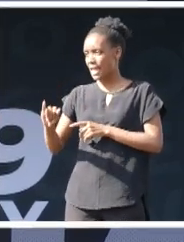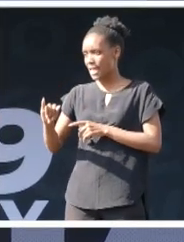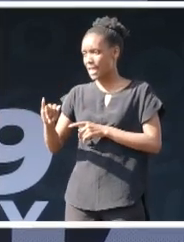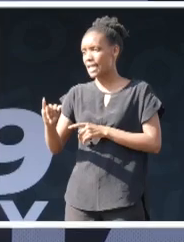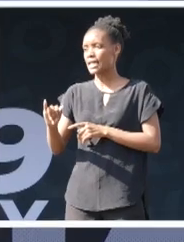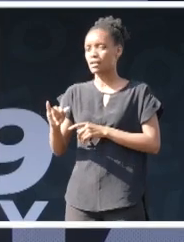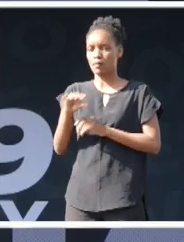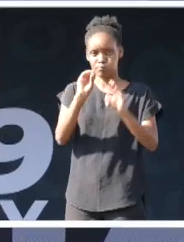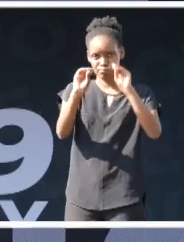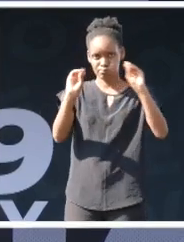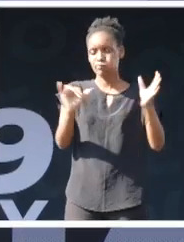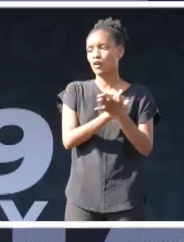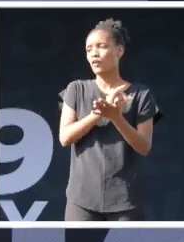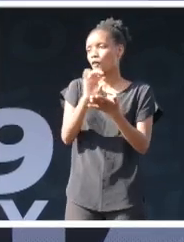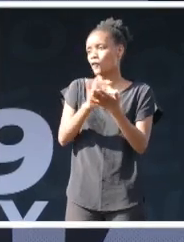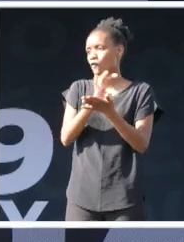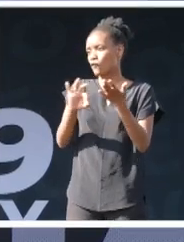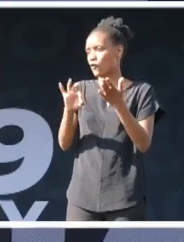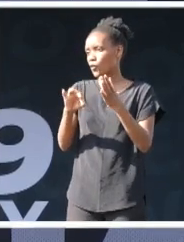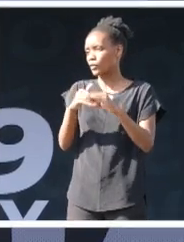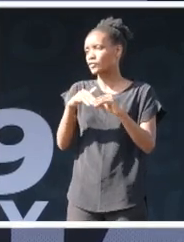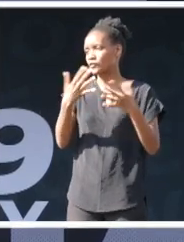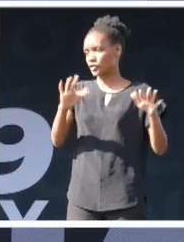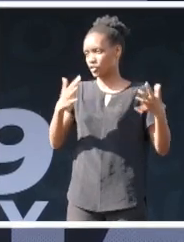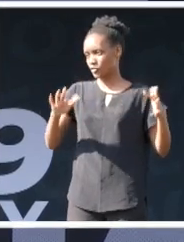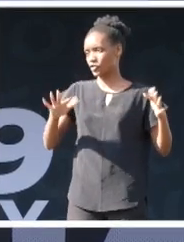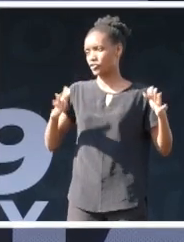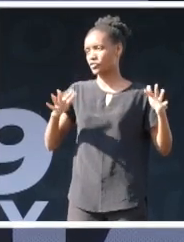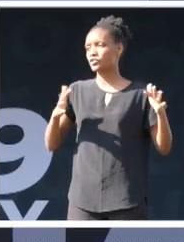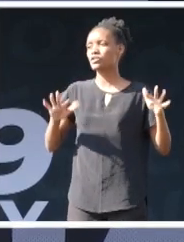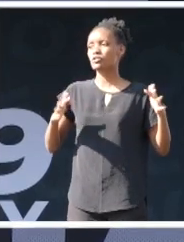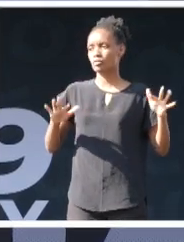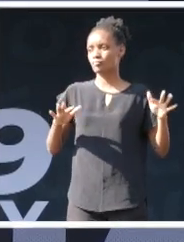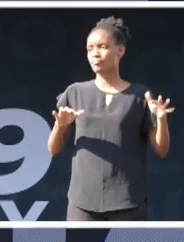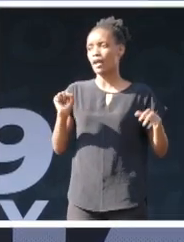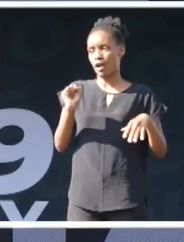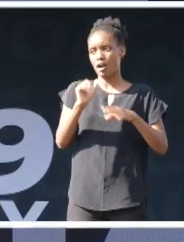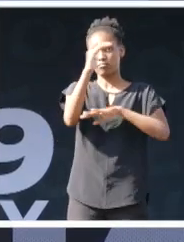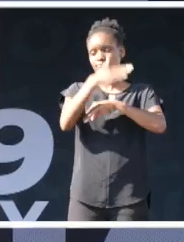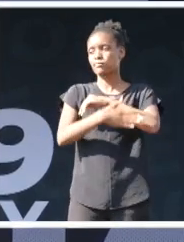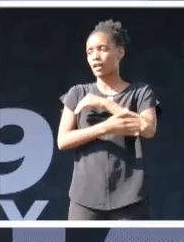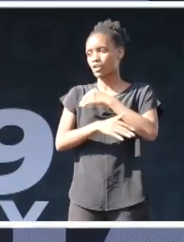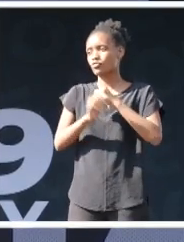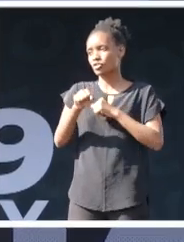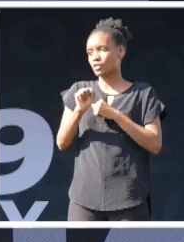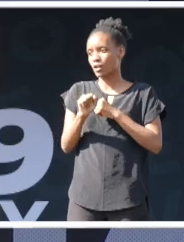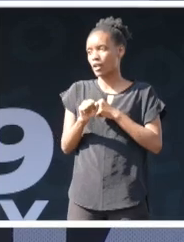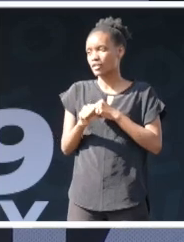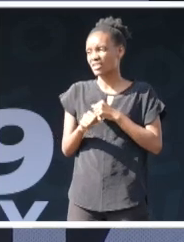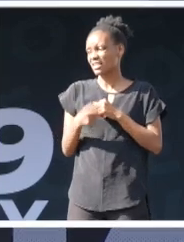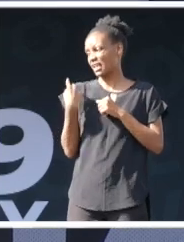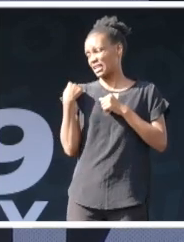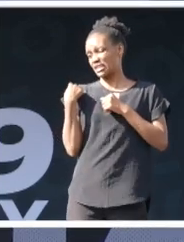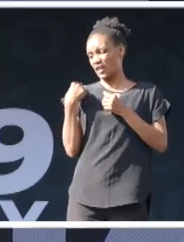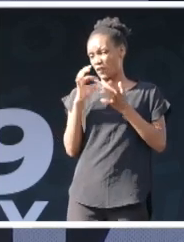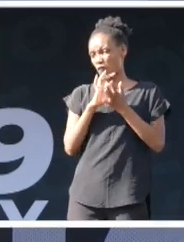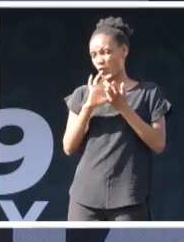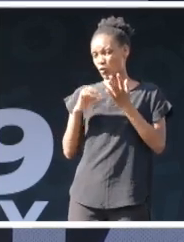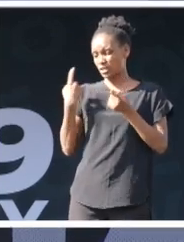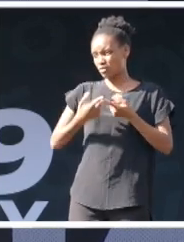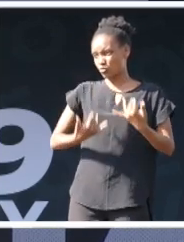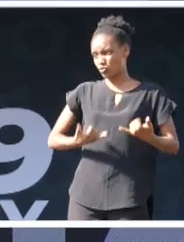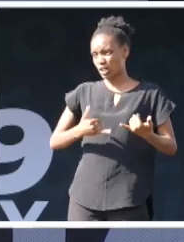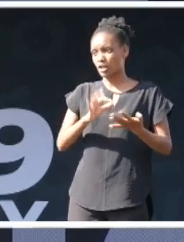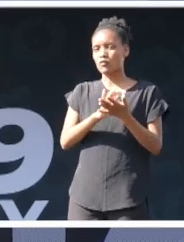to all of our hard work. So thank you. Thank you very much. Because of the work that we